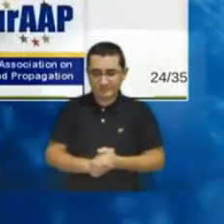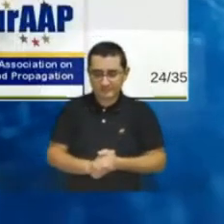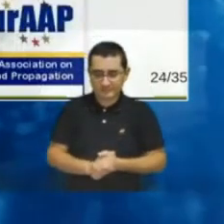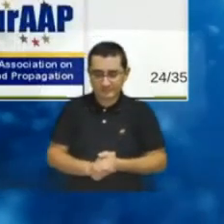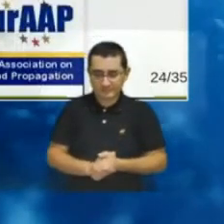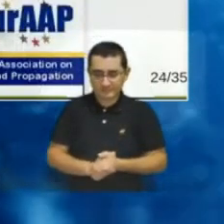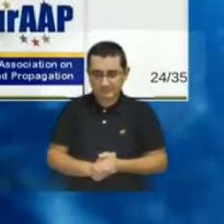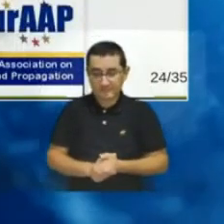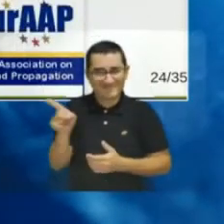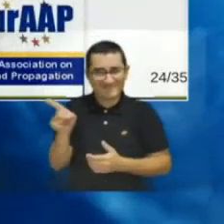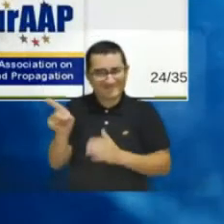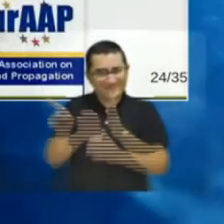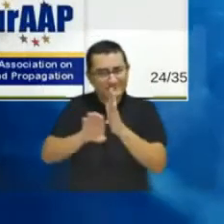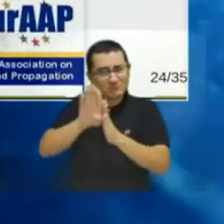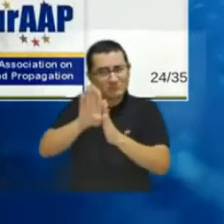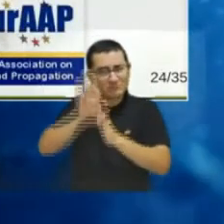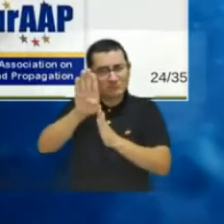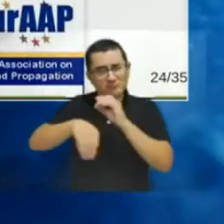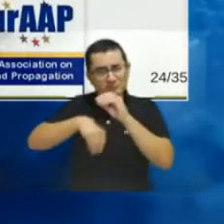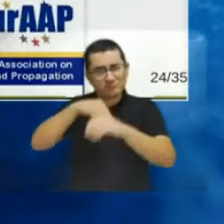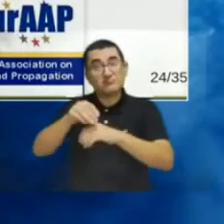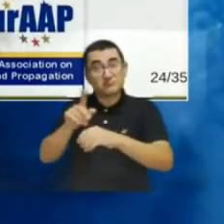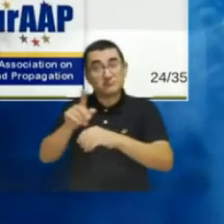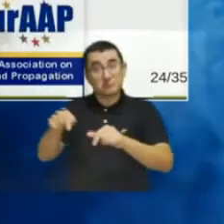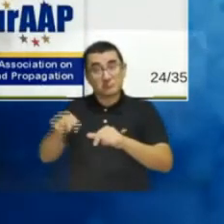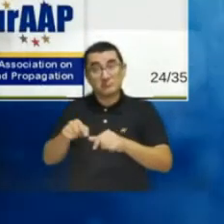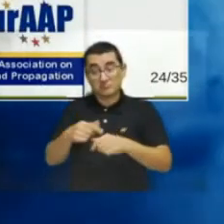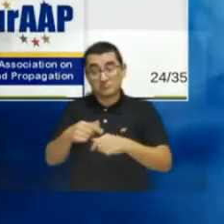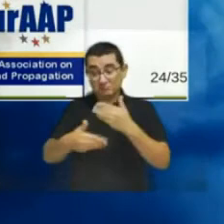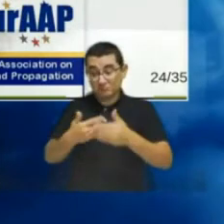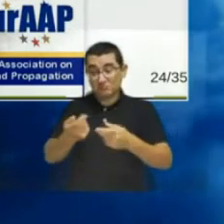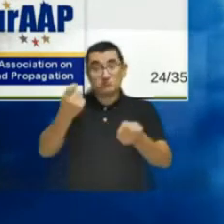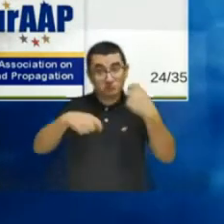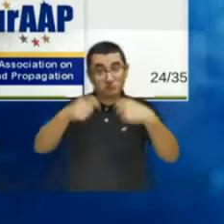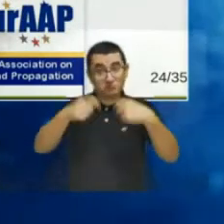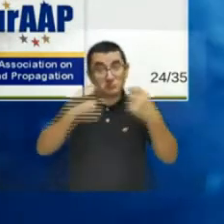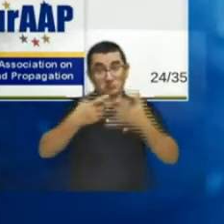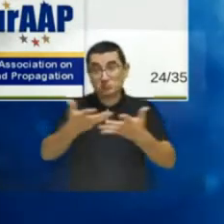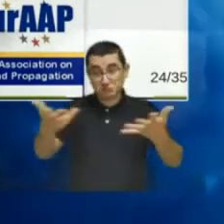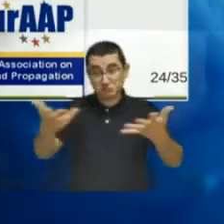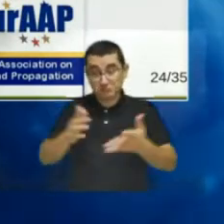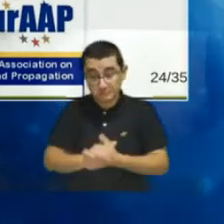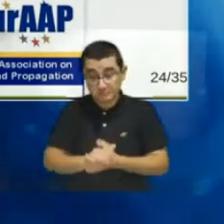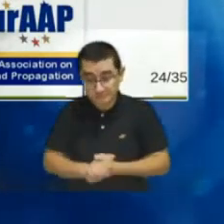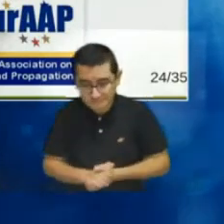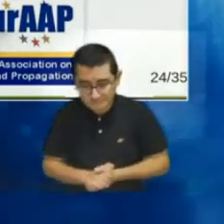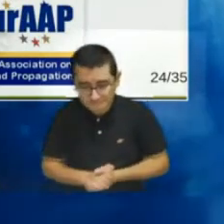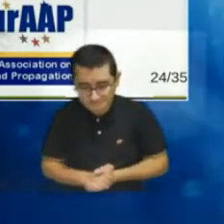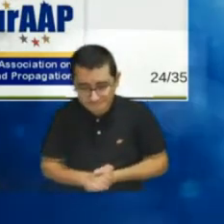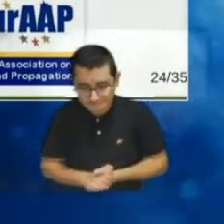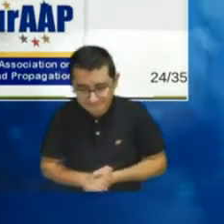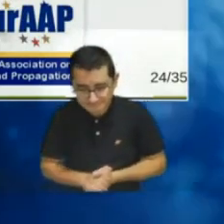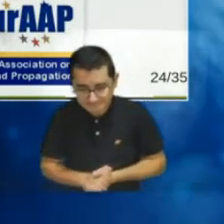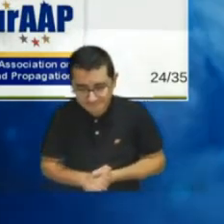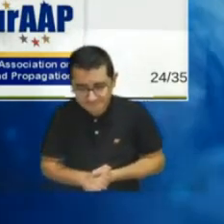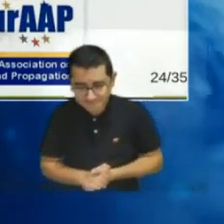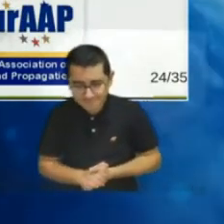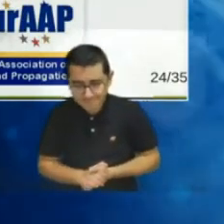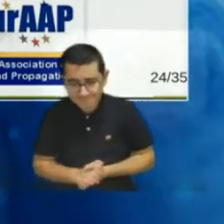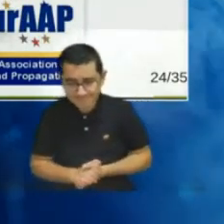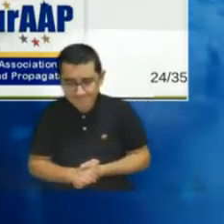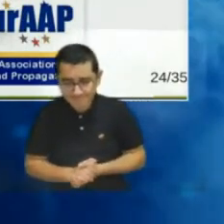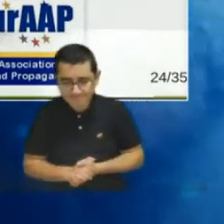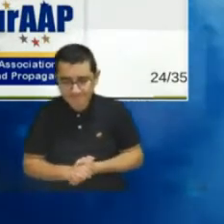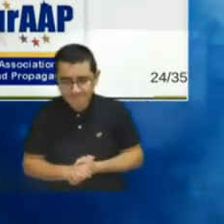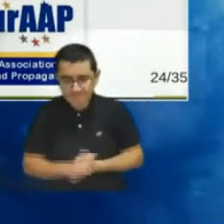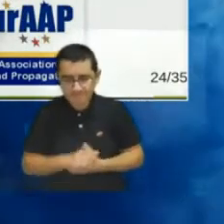have there the development, and these ones that were proposed for this one of 2022.